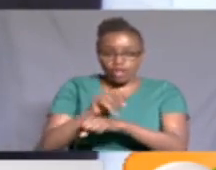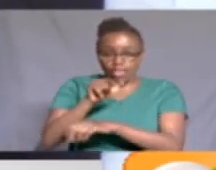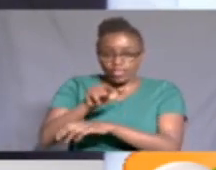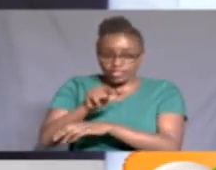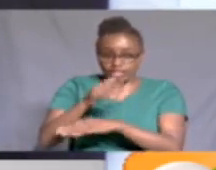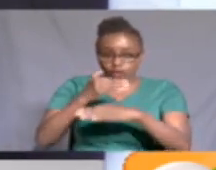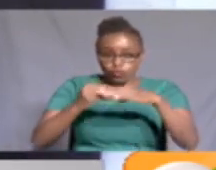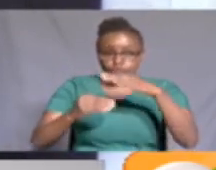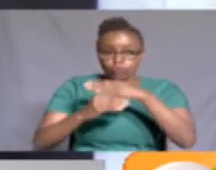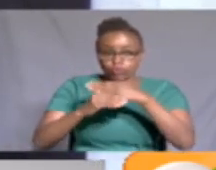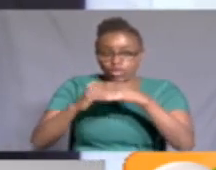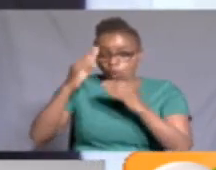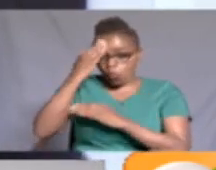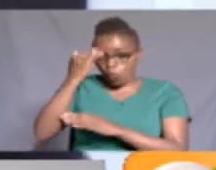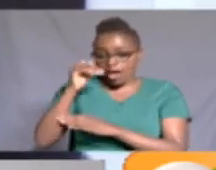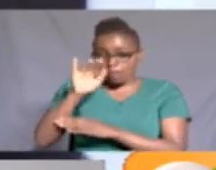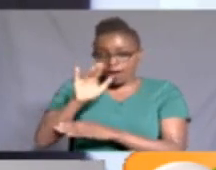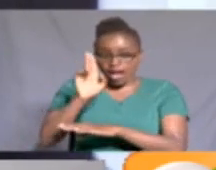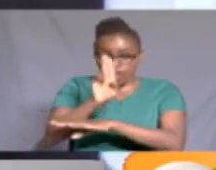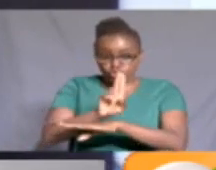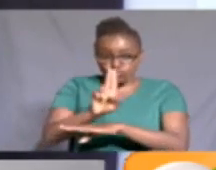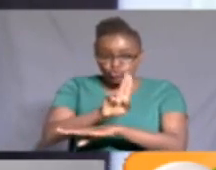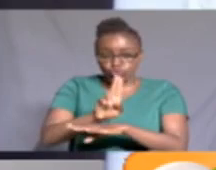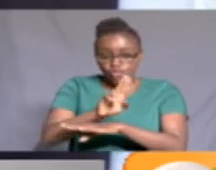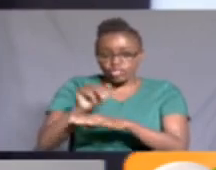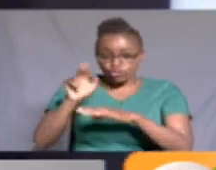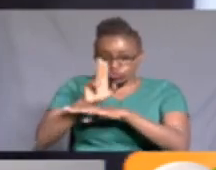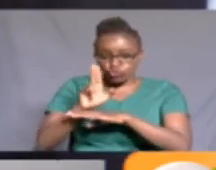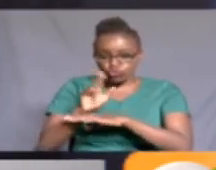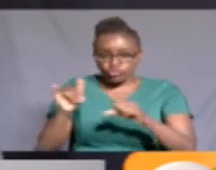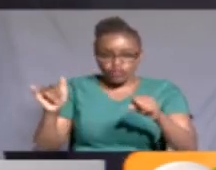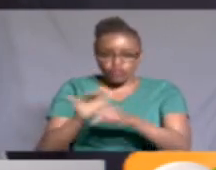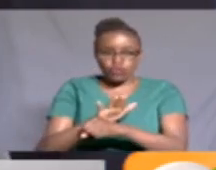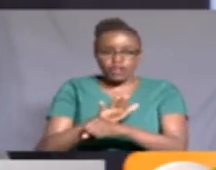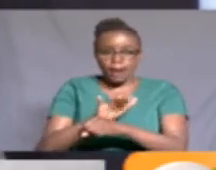built for their use and to maximize their God-given potential.